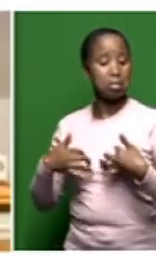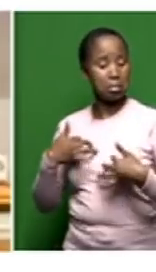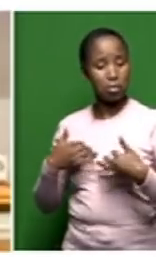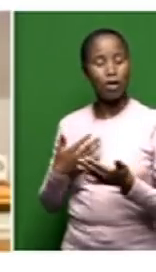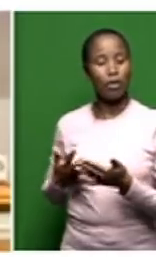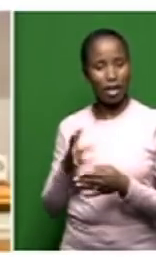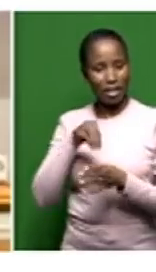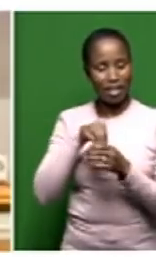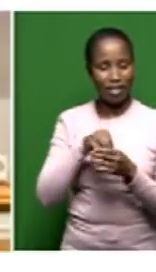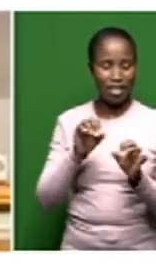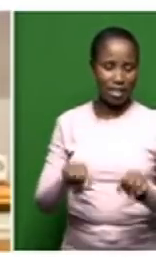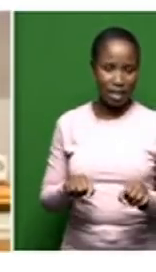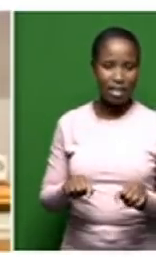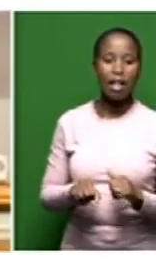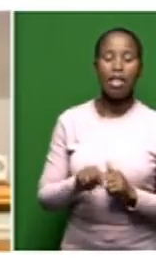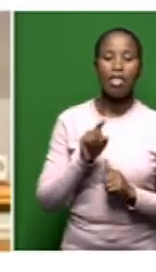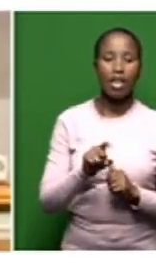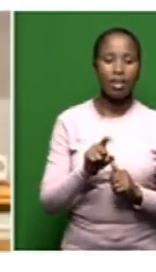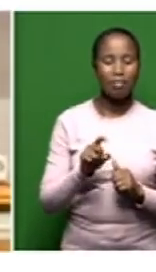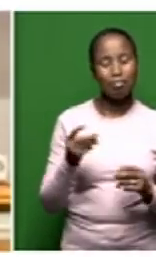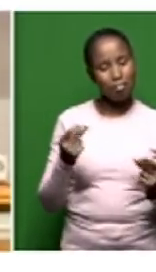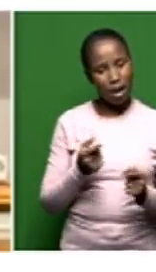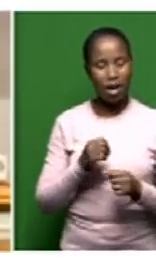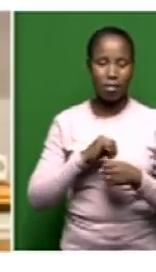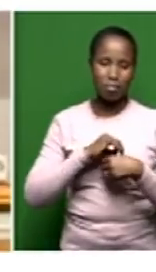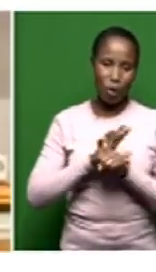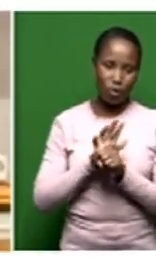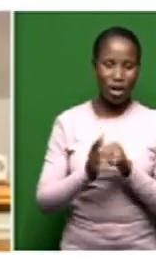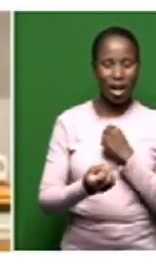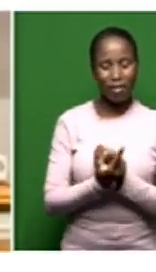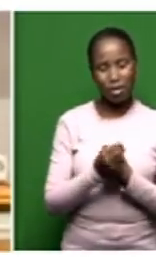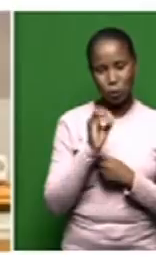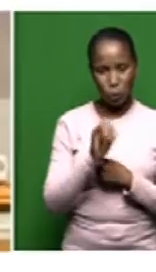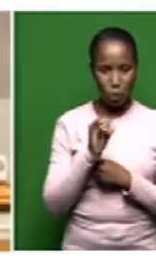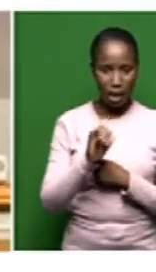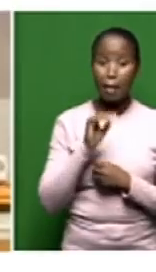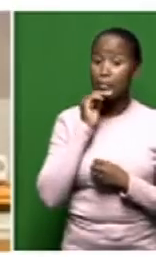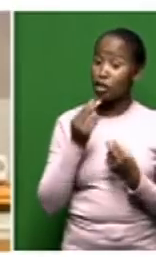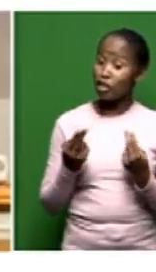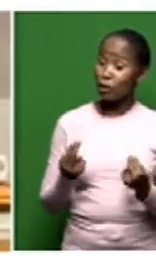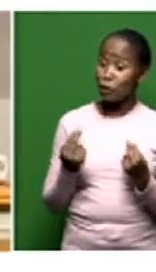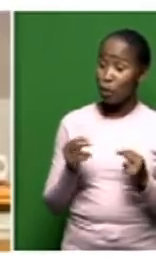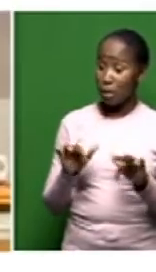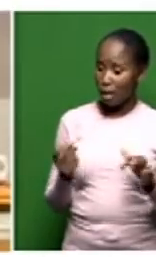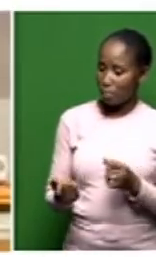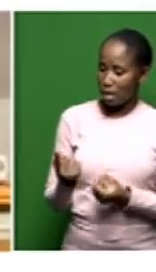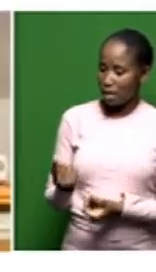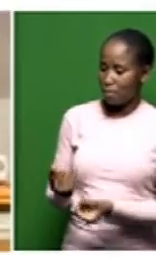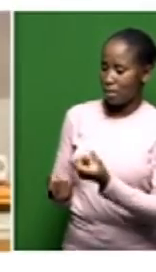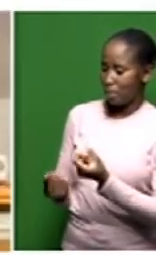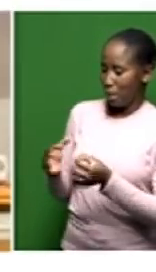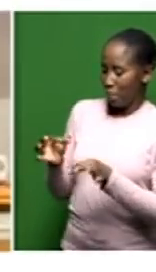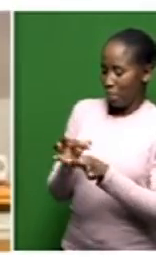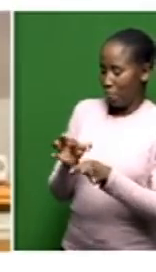So it's a pity, of course, we had COVID. So many of these new players, new entrants, we couldn't really